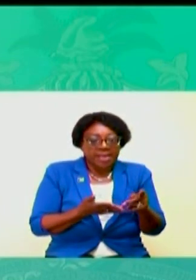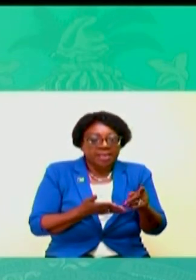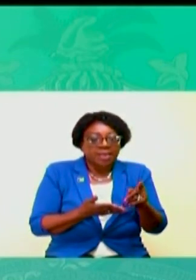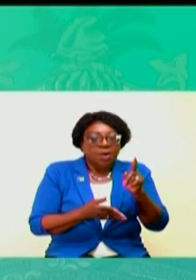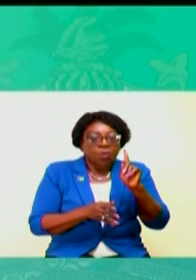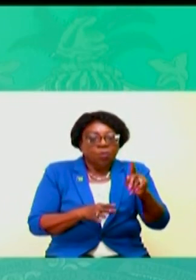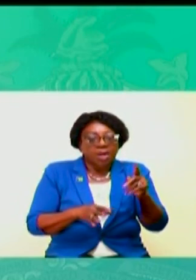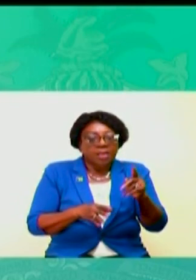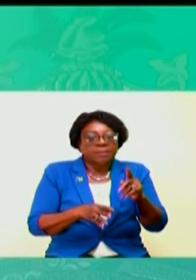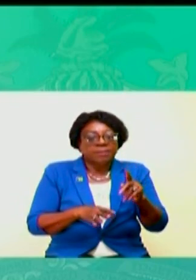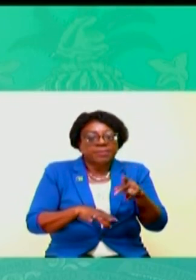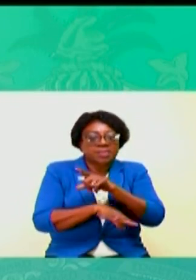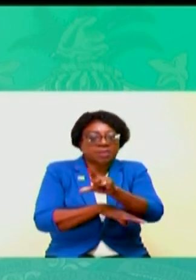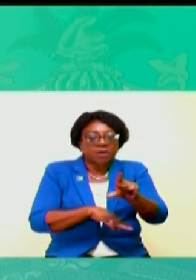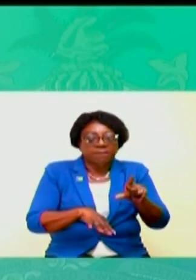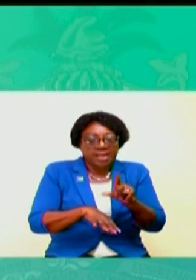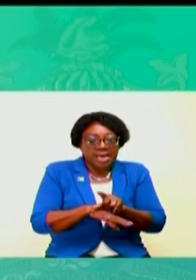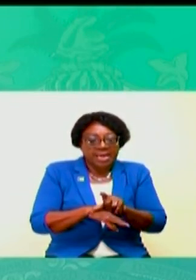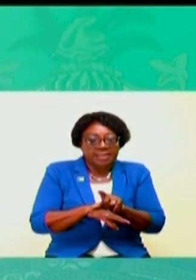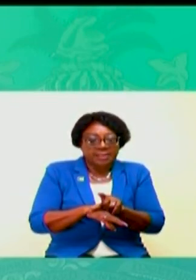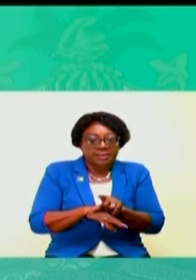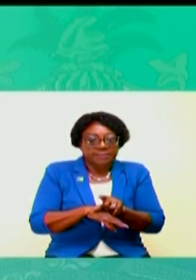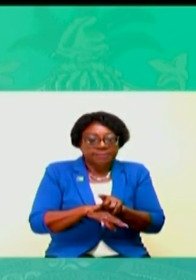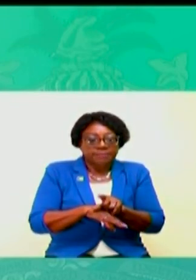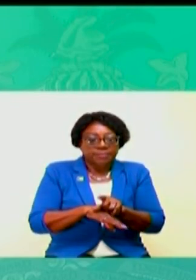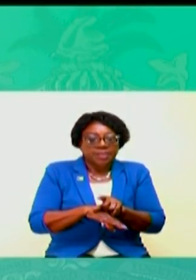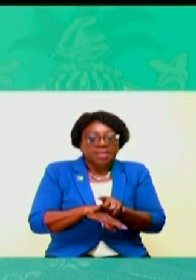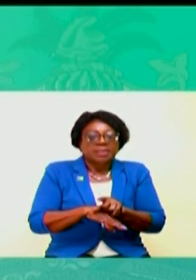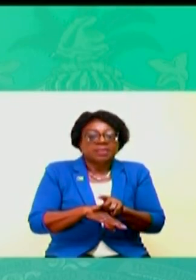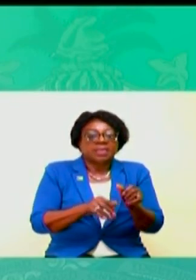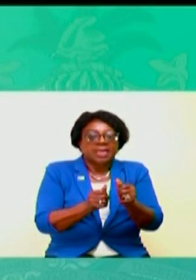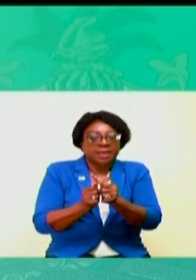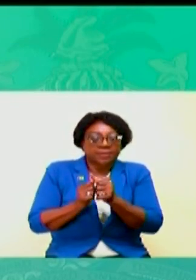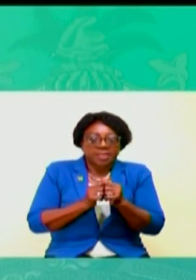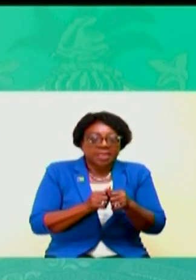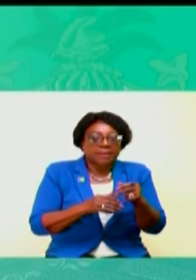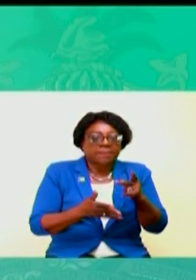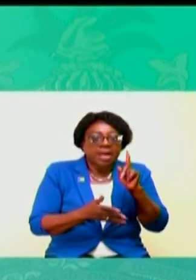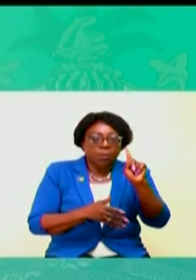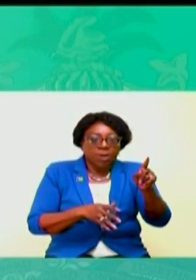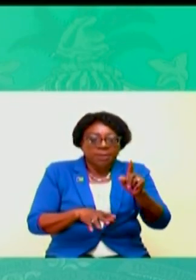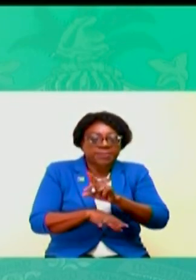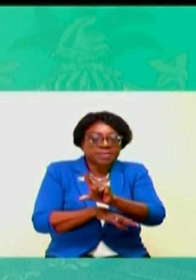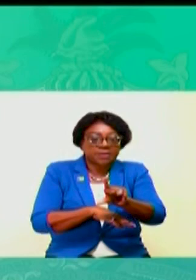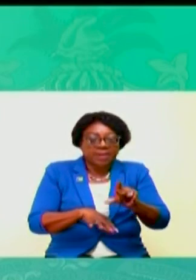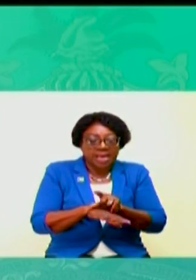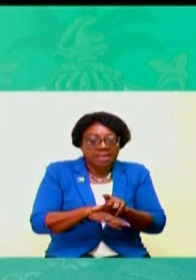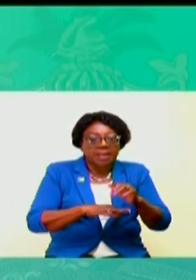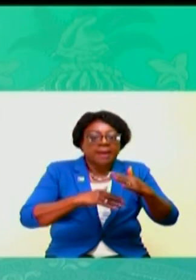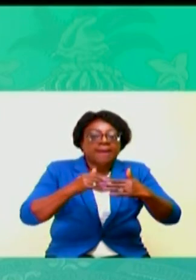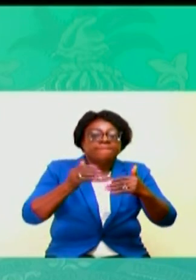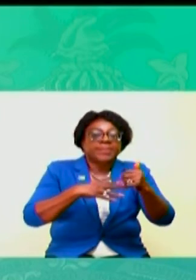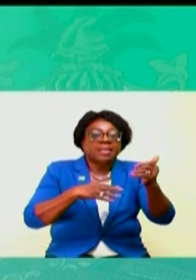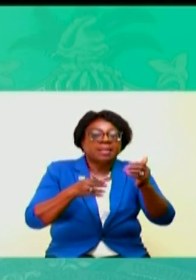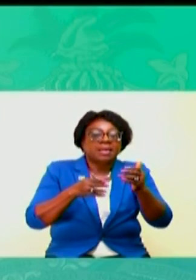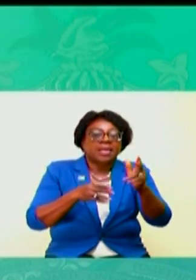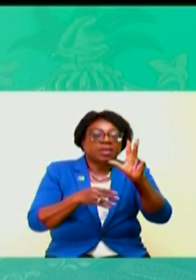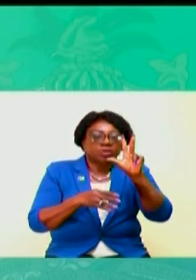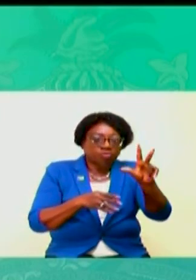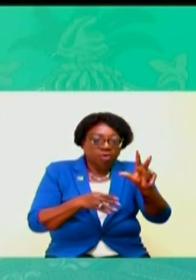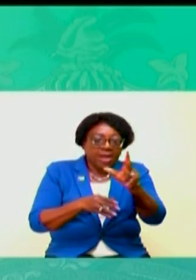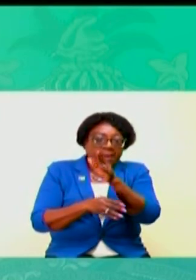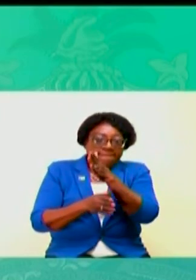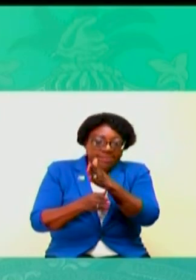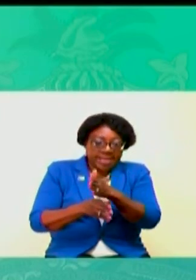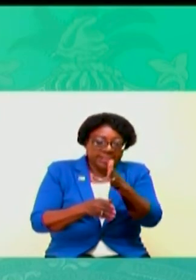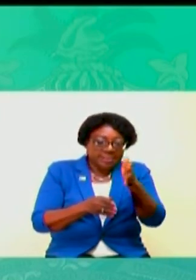which would cost $210,000, they can now buy one piece of property, build a triplex, and each of